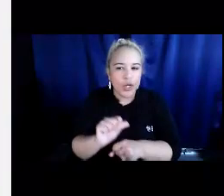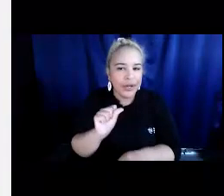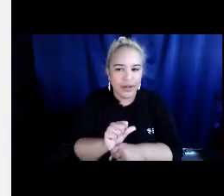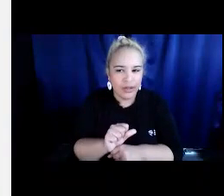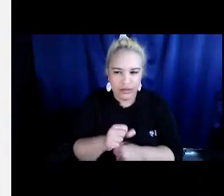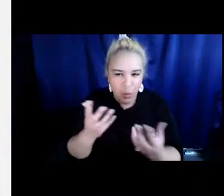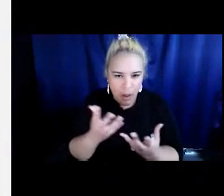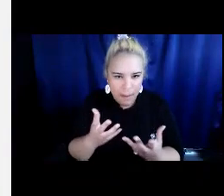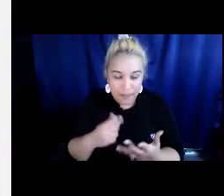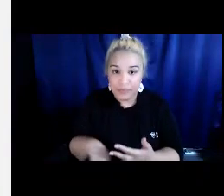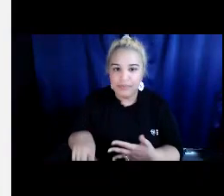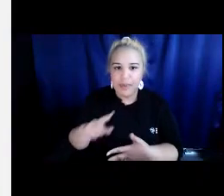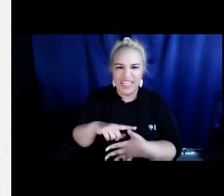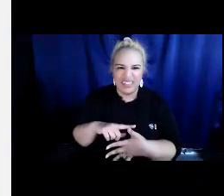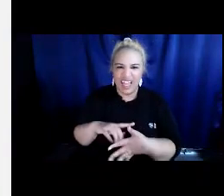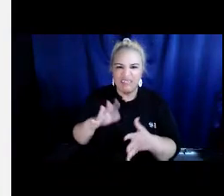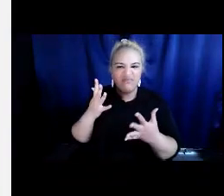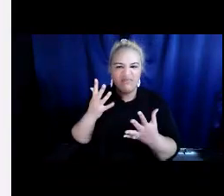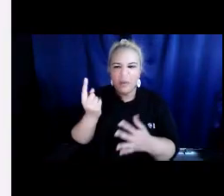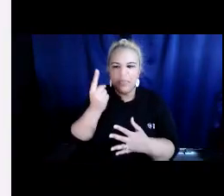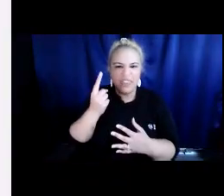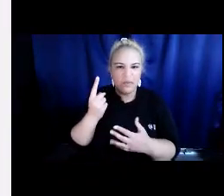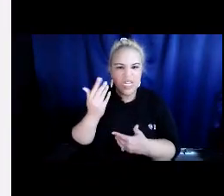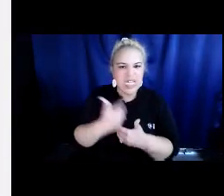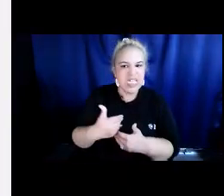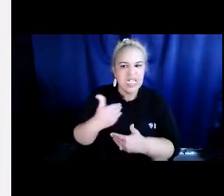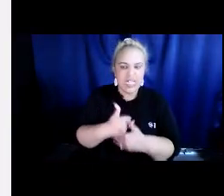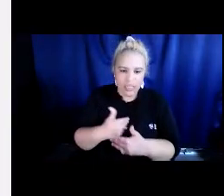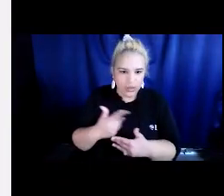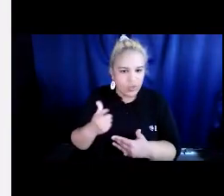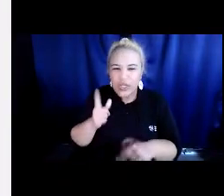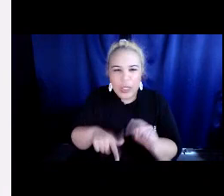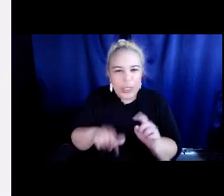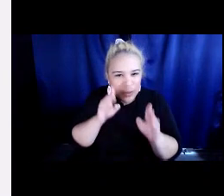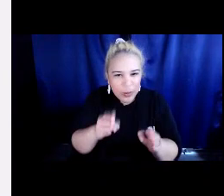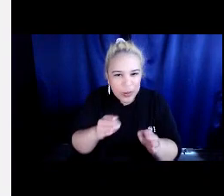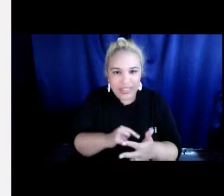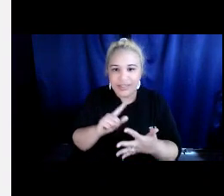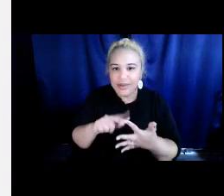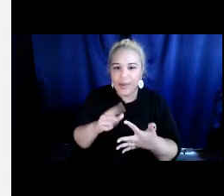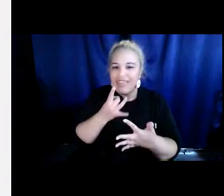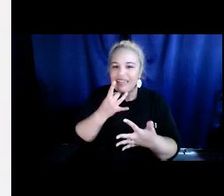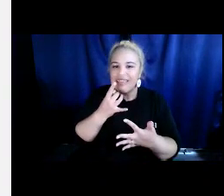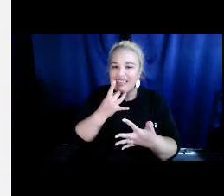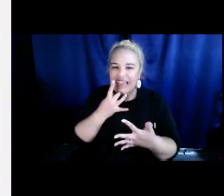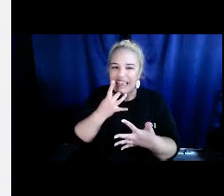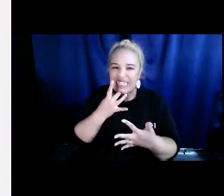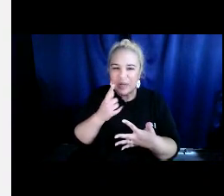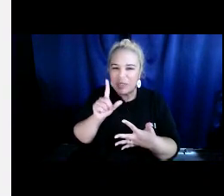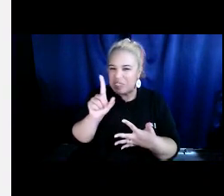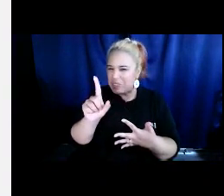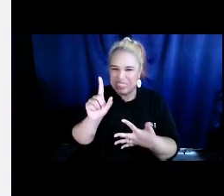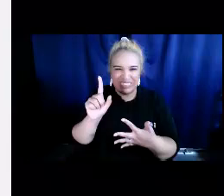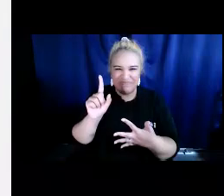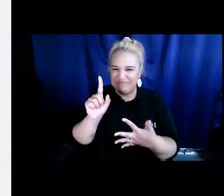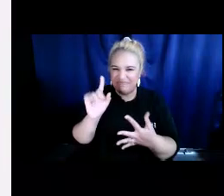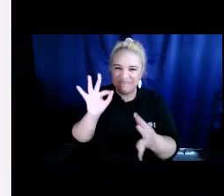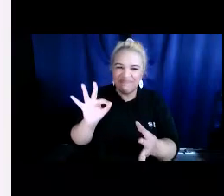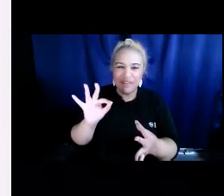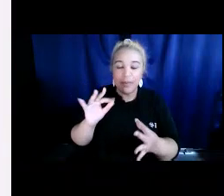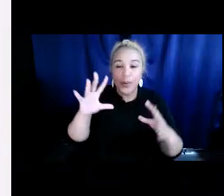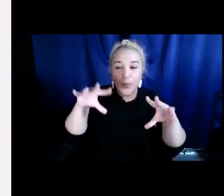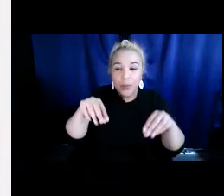focus? Wishing the office lighting was just right, either dimmer or brighter. Being distracted by smells like lunch